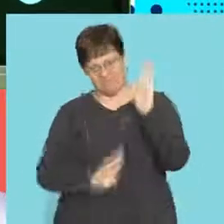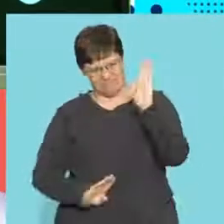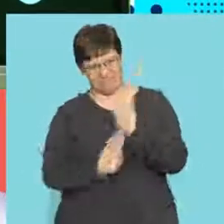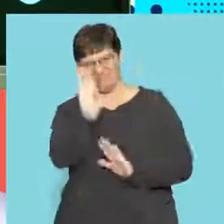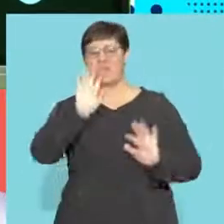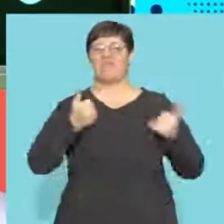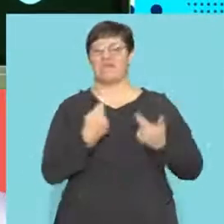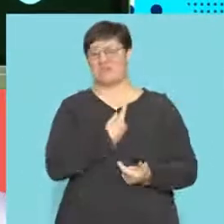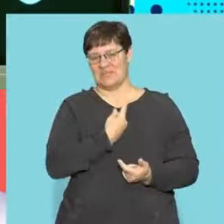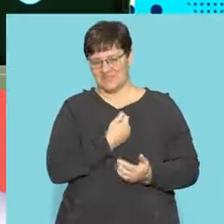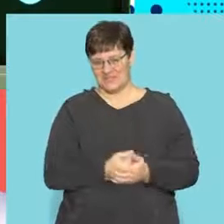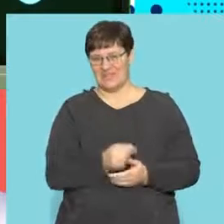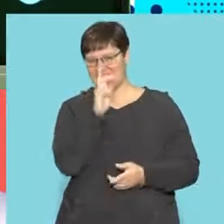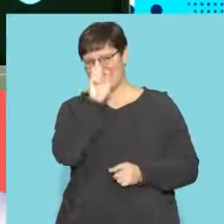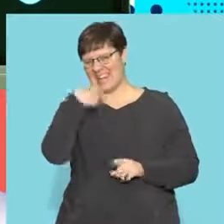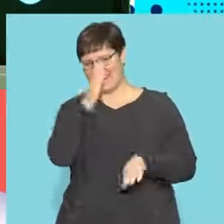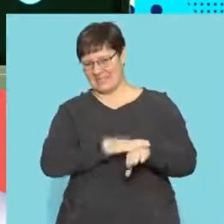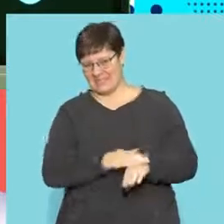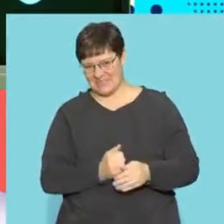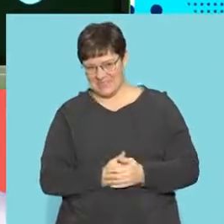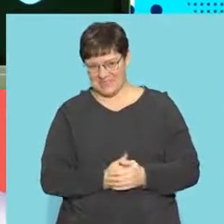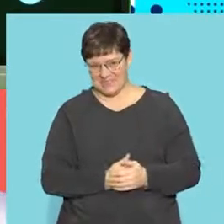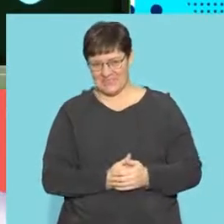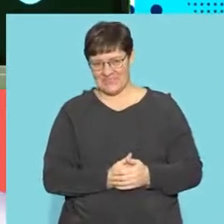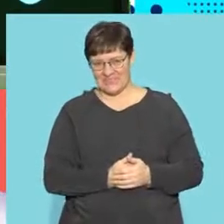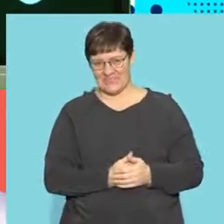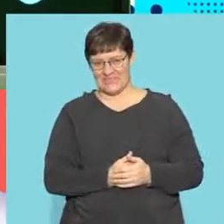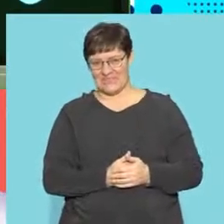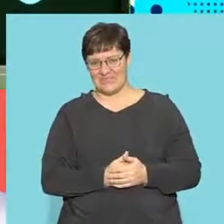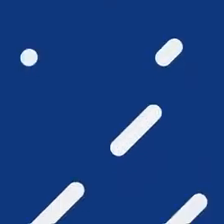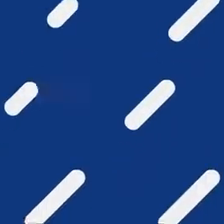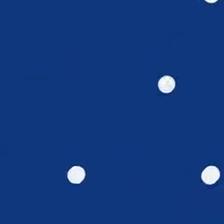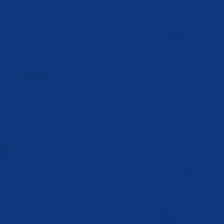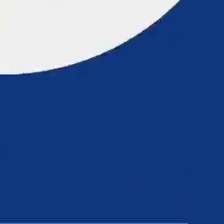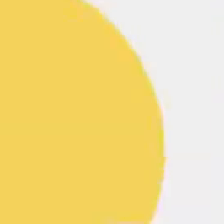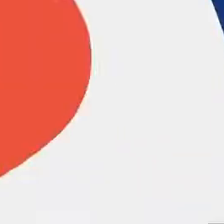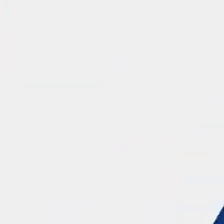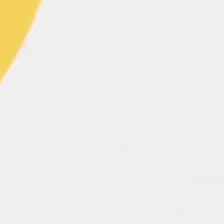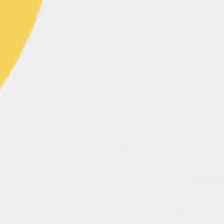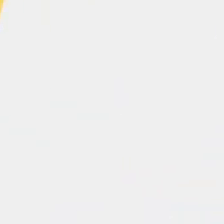promise it's gonna be well to you. Until next time.